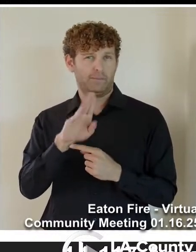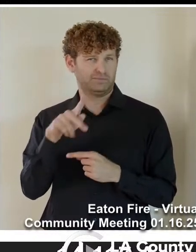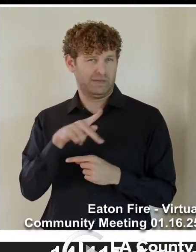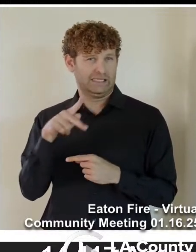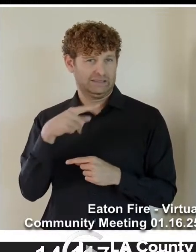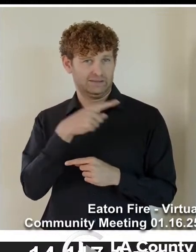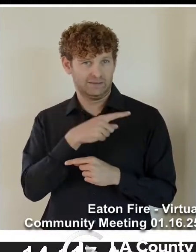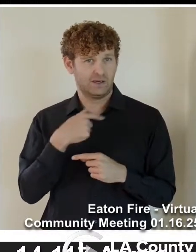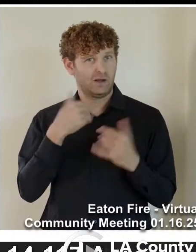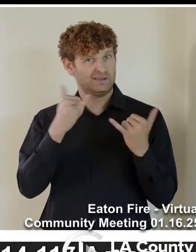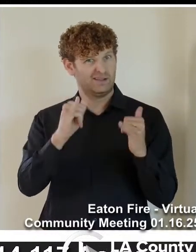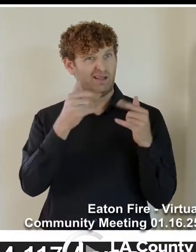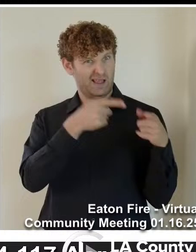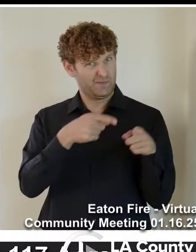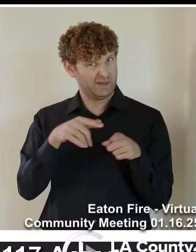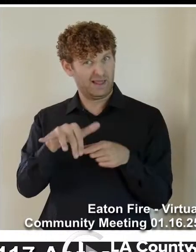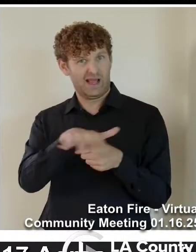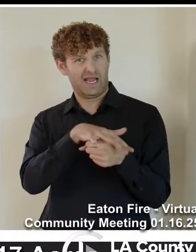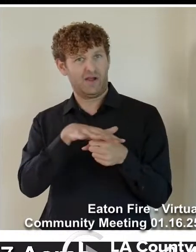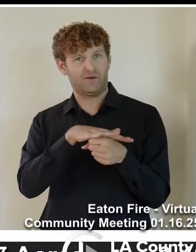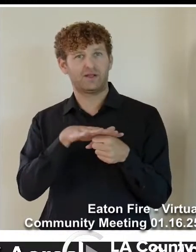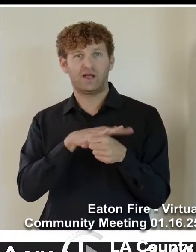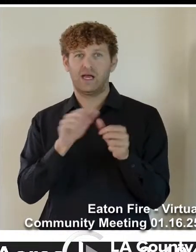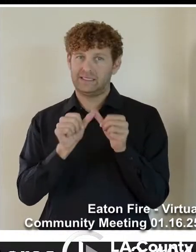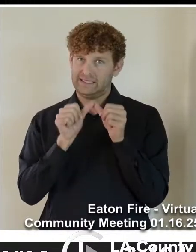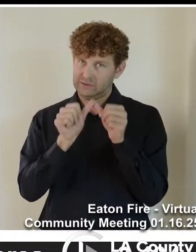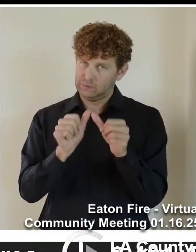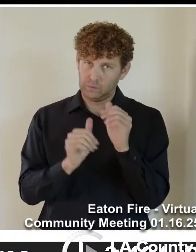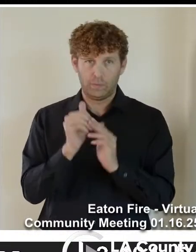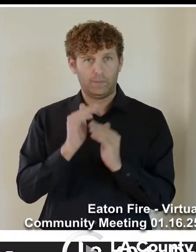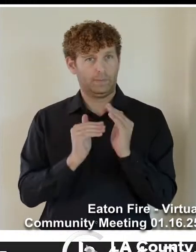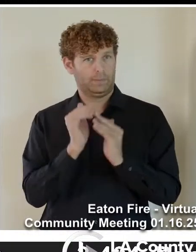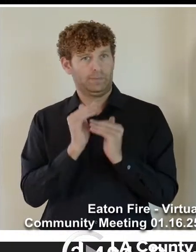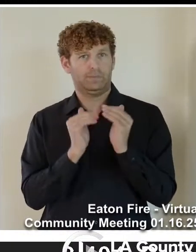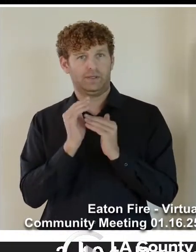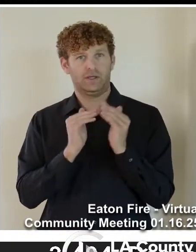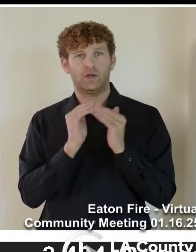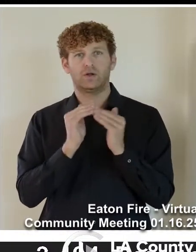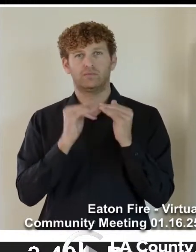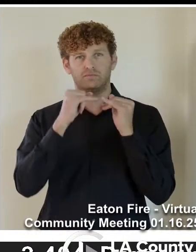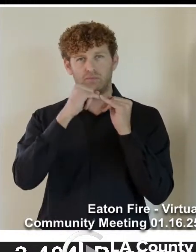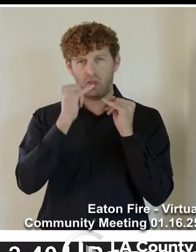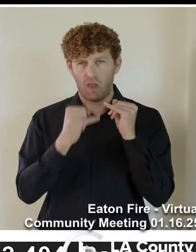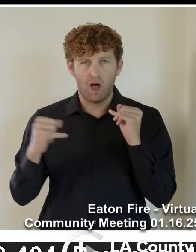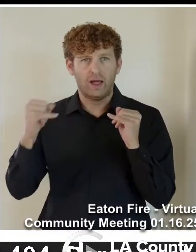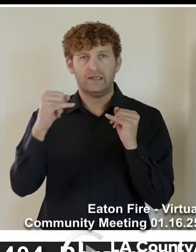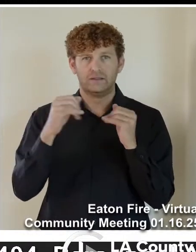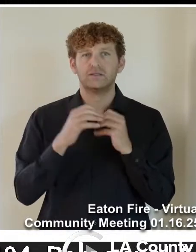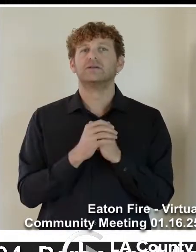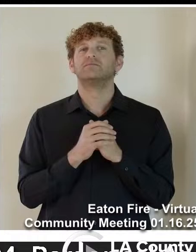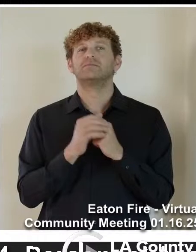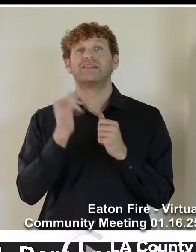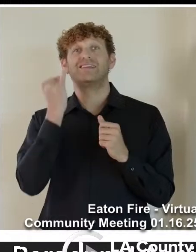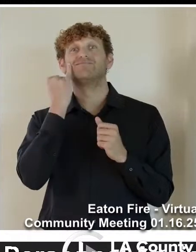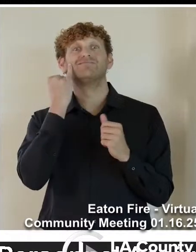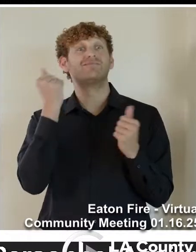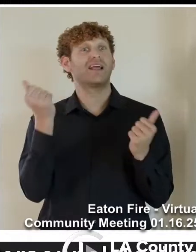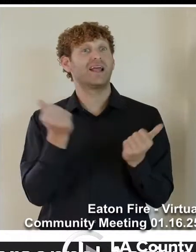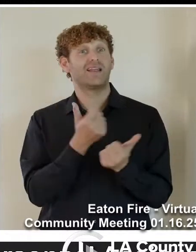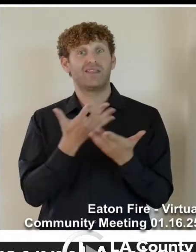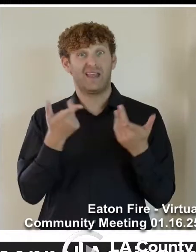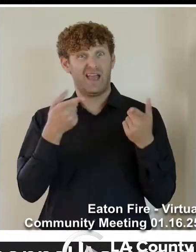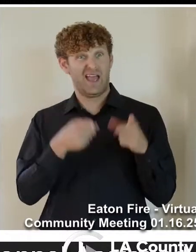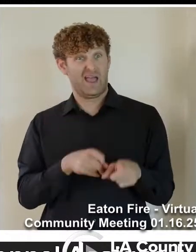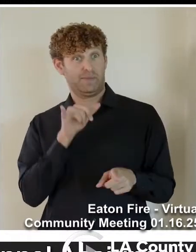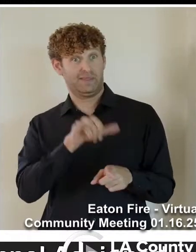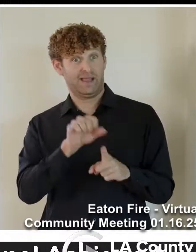we're continuing to build out our alternate and contingency lines if anything were to spot out of this incident. You'll hear from weather